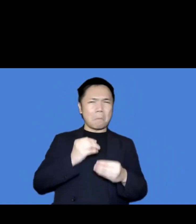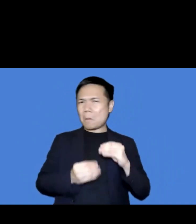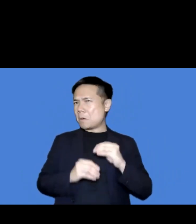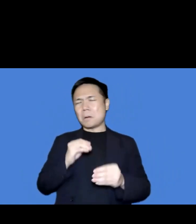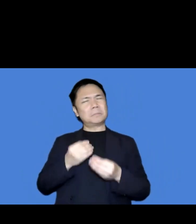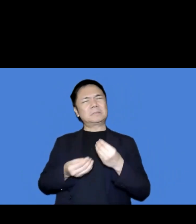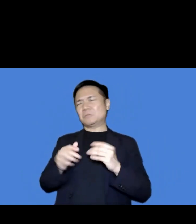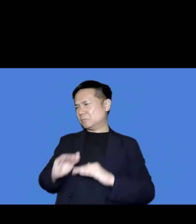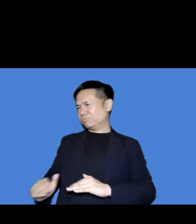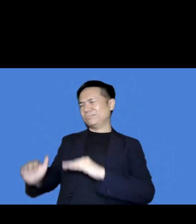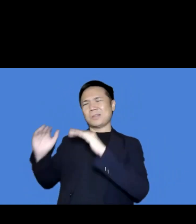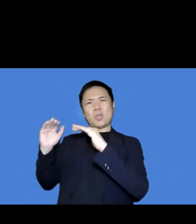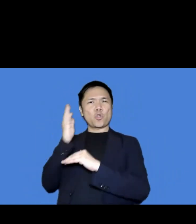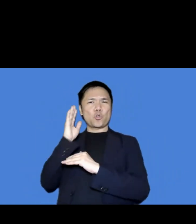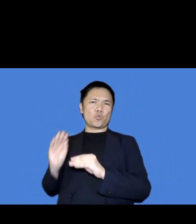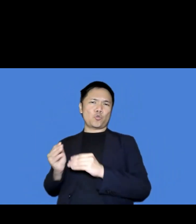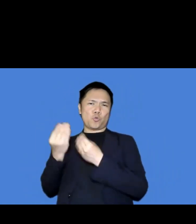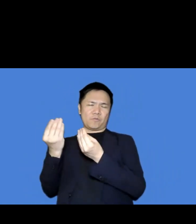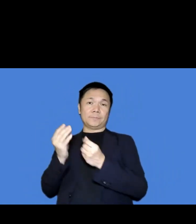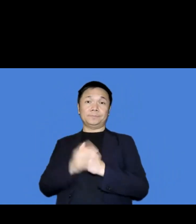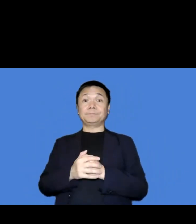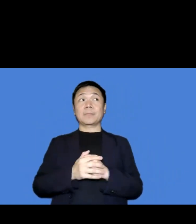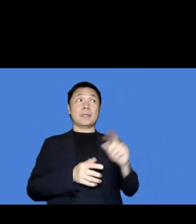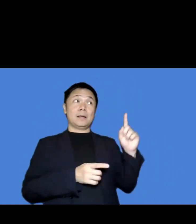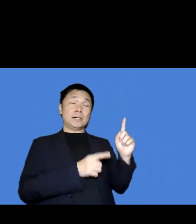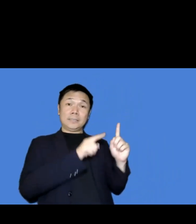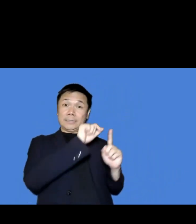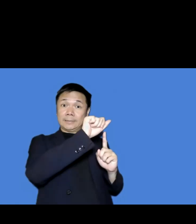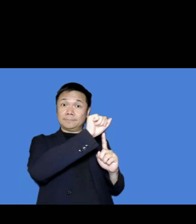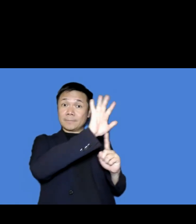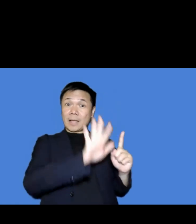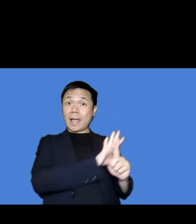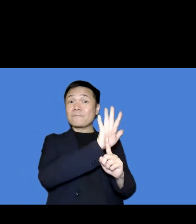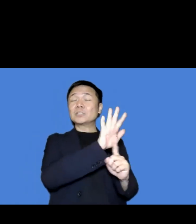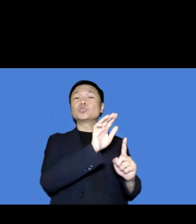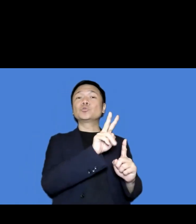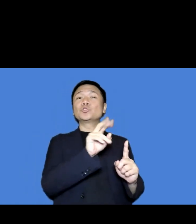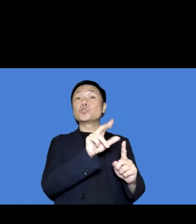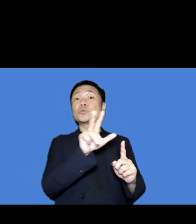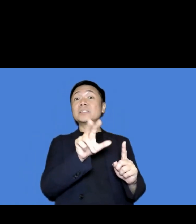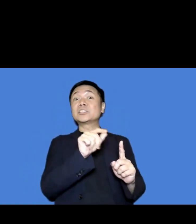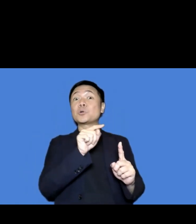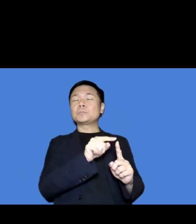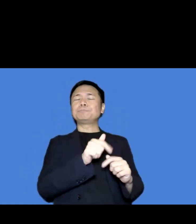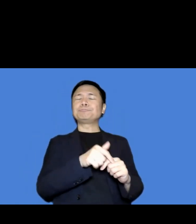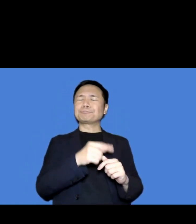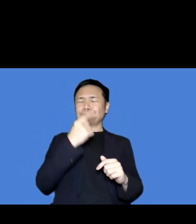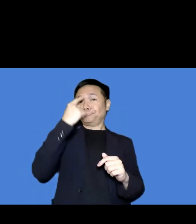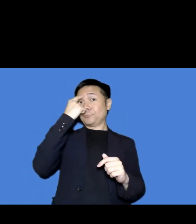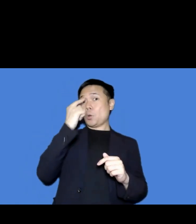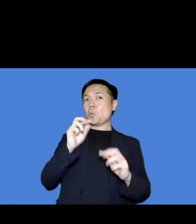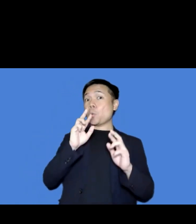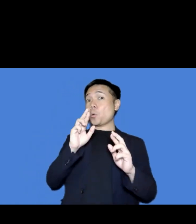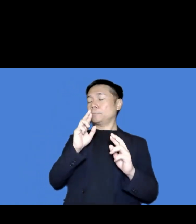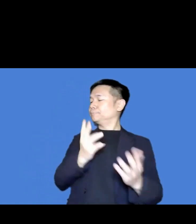Disabilities, with the 2030 Agenda for Sustainable Development, are making strides towards a greater